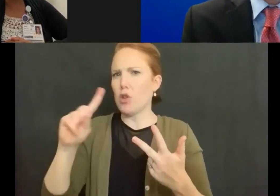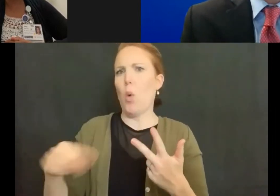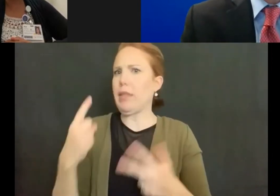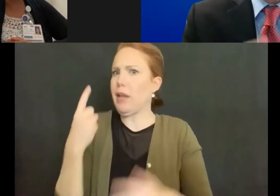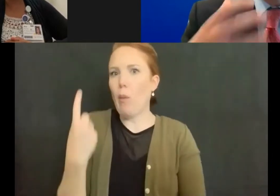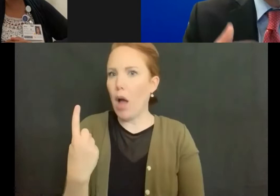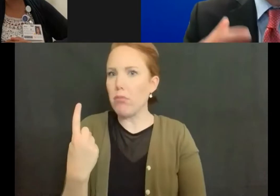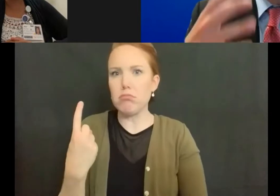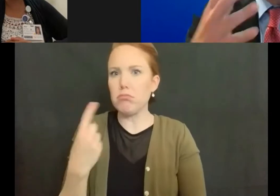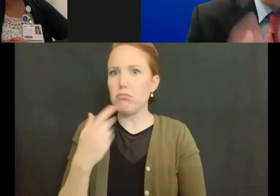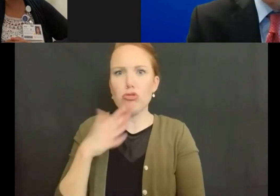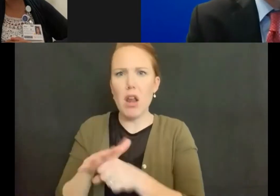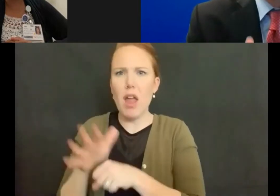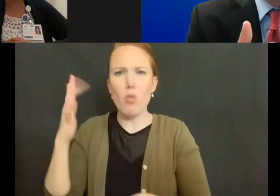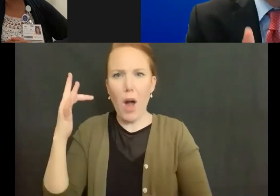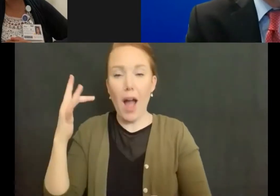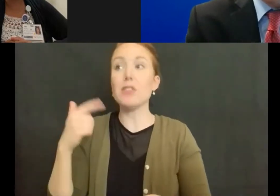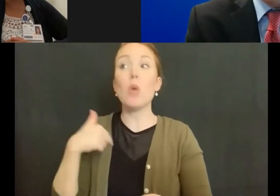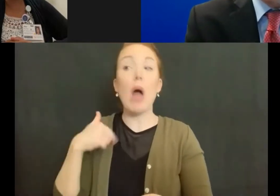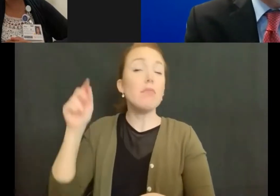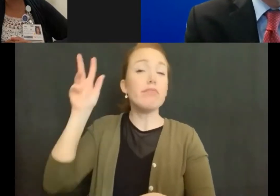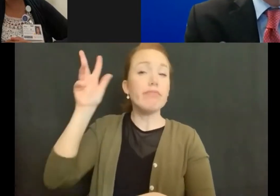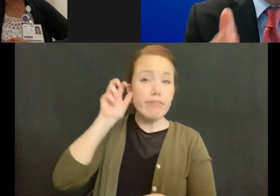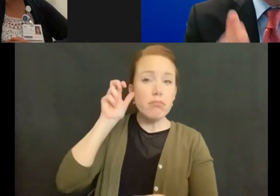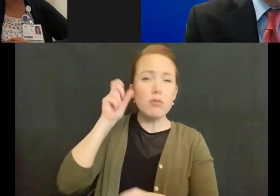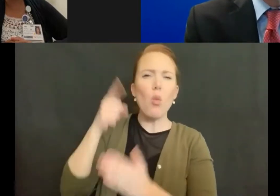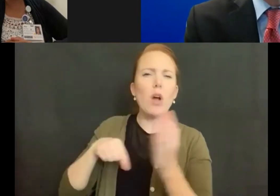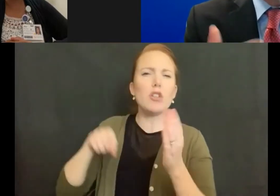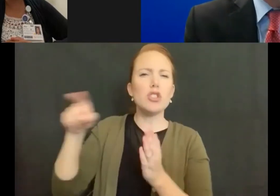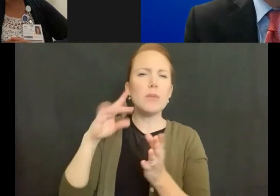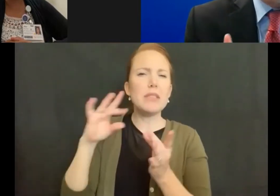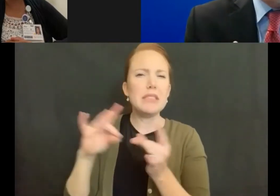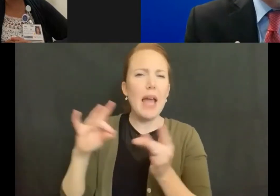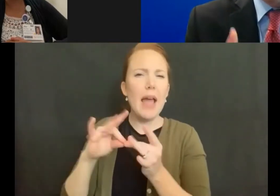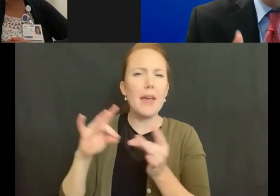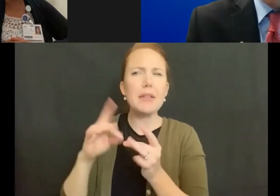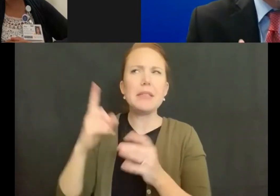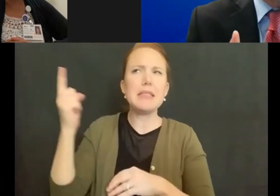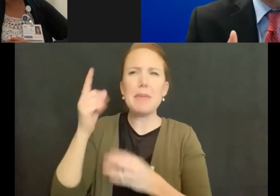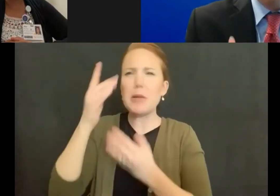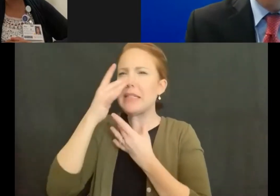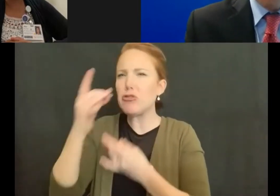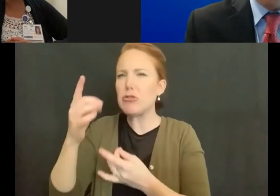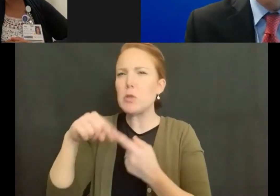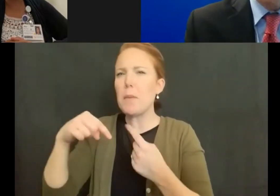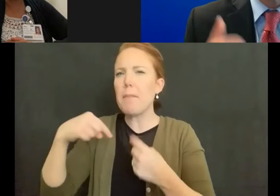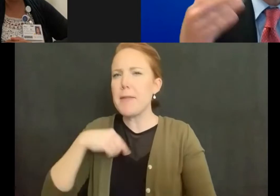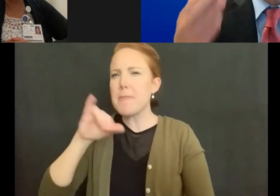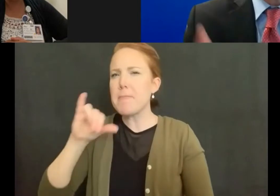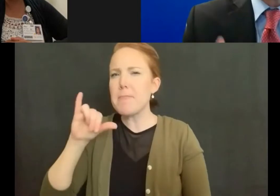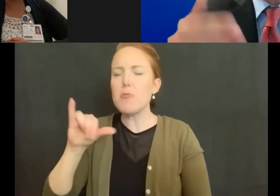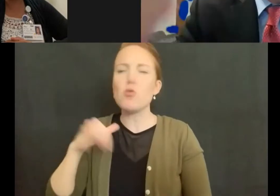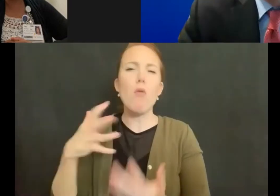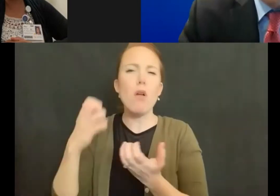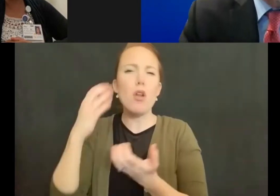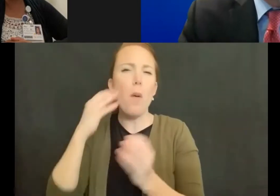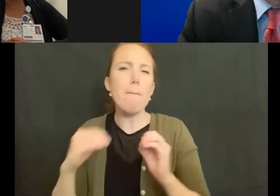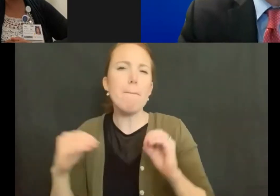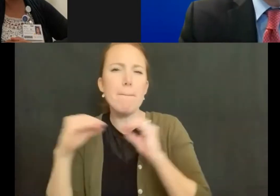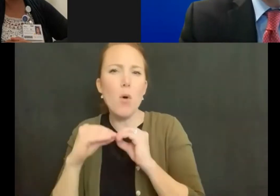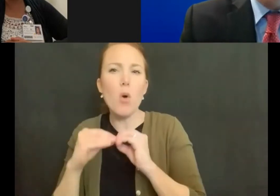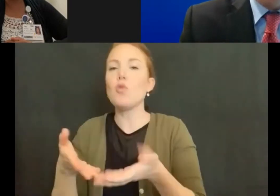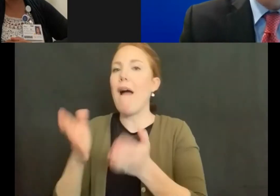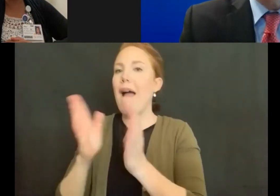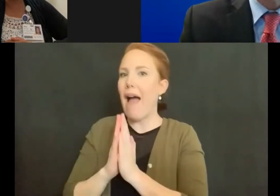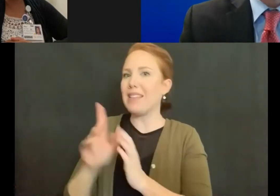right? And what I did was I listened to what she was saying. Something was interesting to me. I wanted to know more. So I asked a question